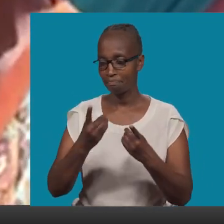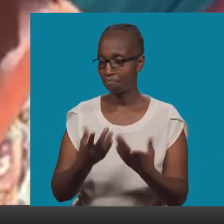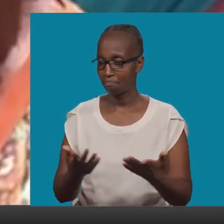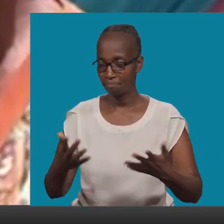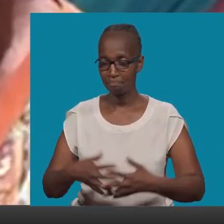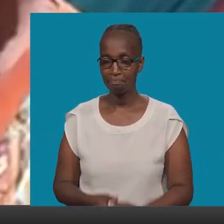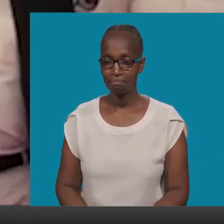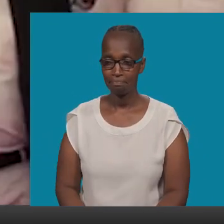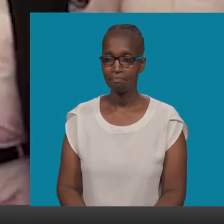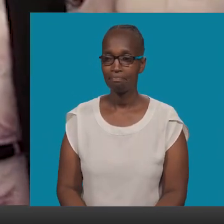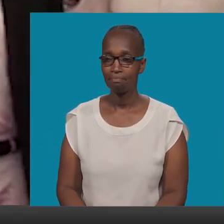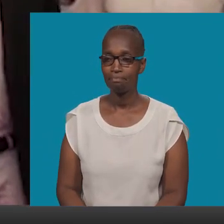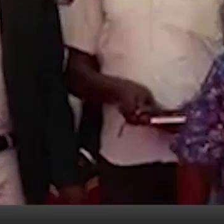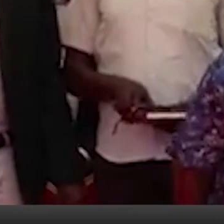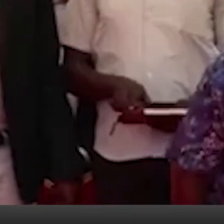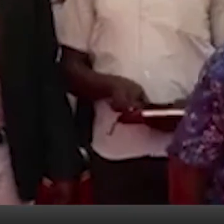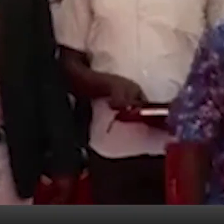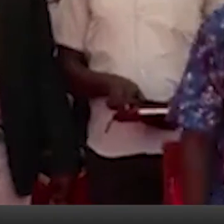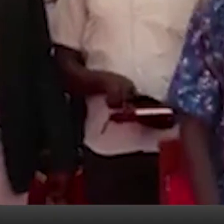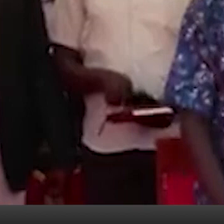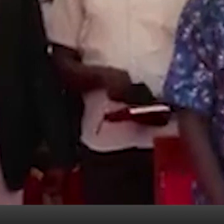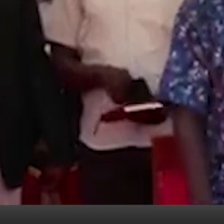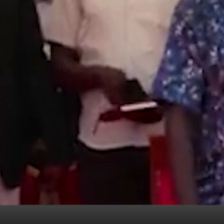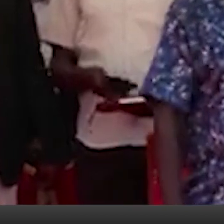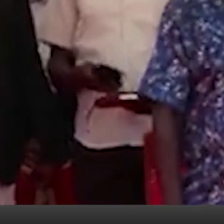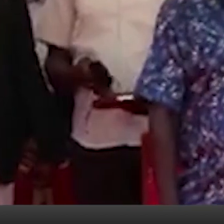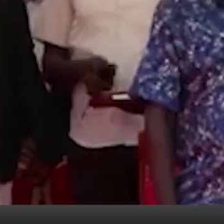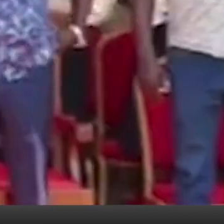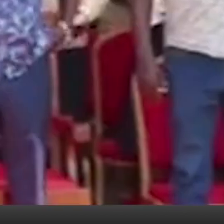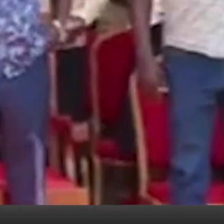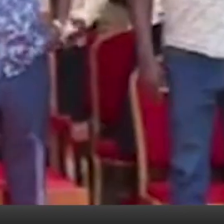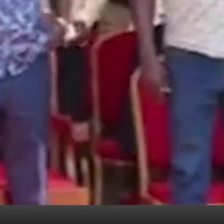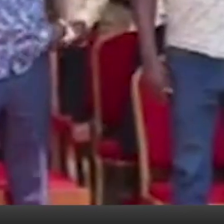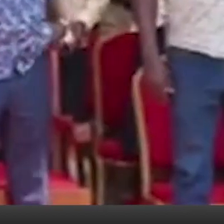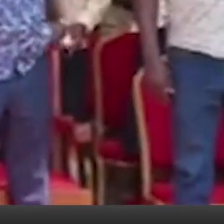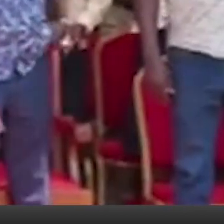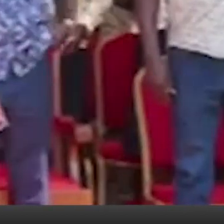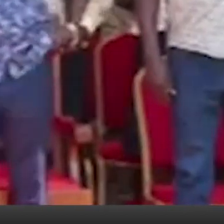discussion, Mbatu kwa heshima na Faith Ndeto, Undugu TV.